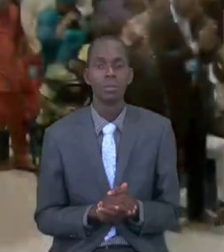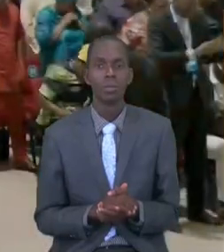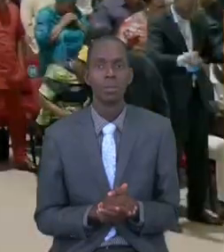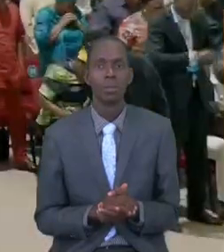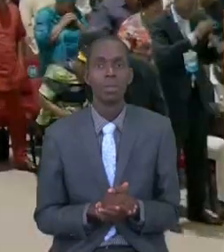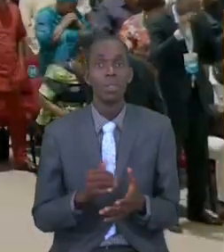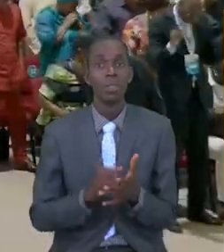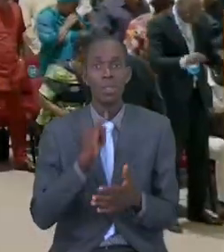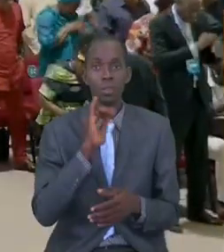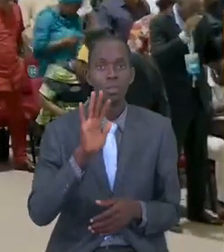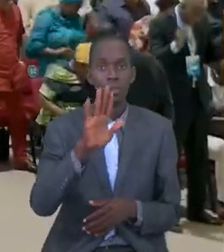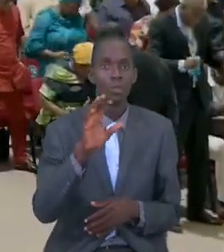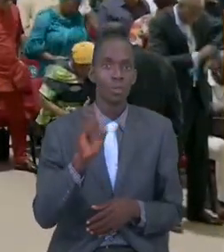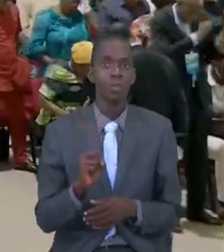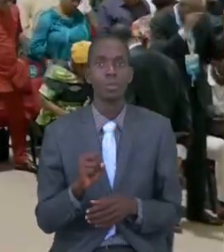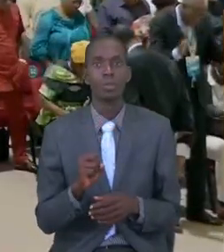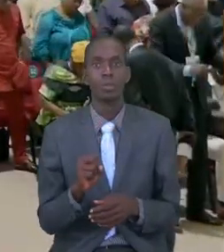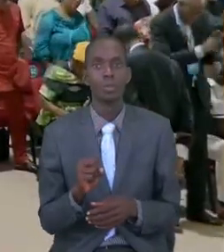It's yours.